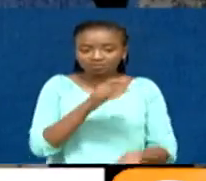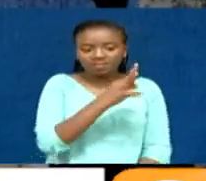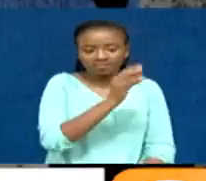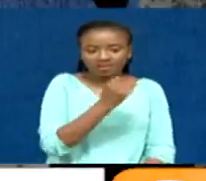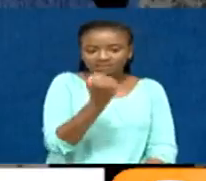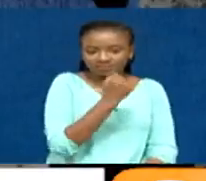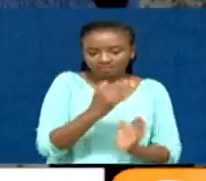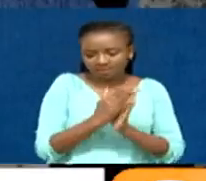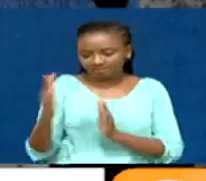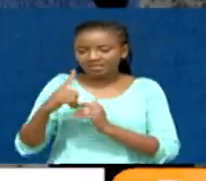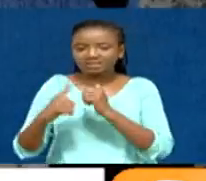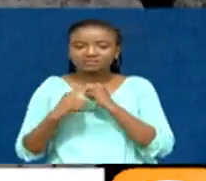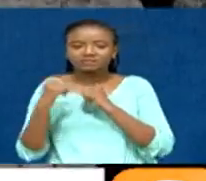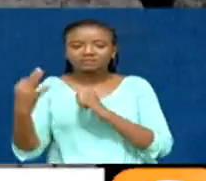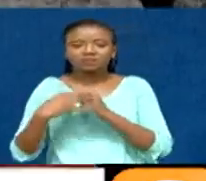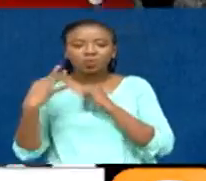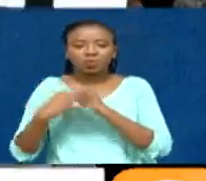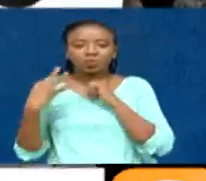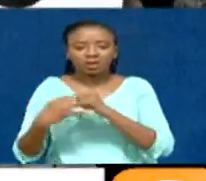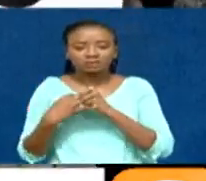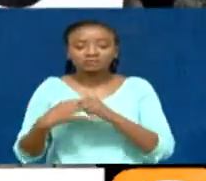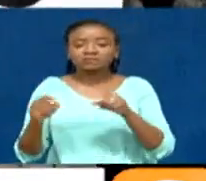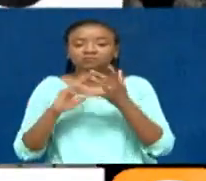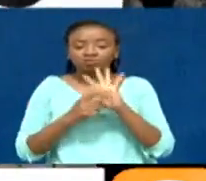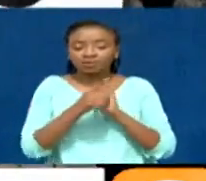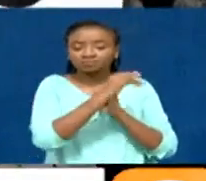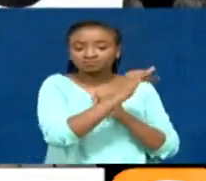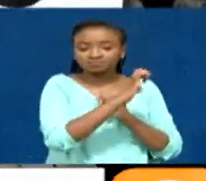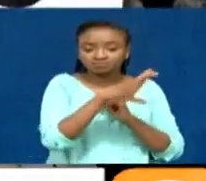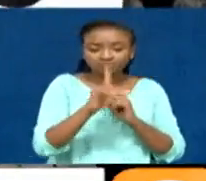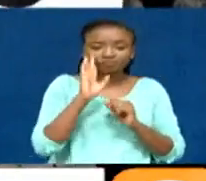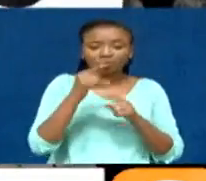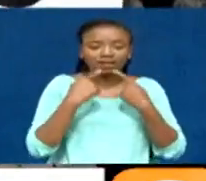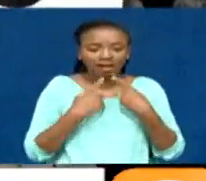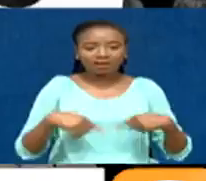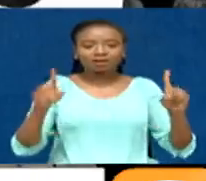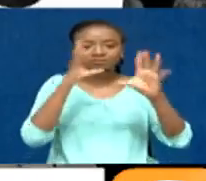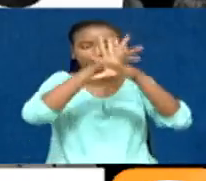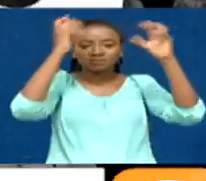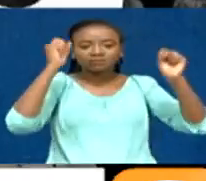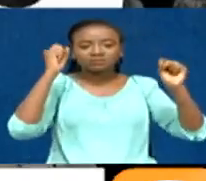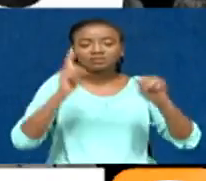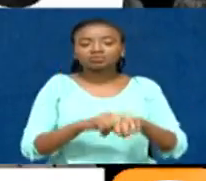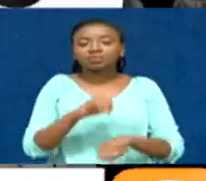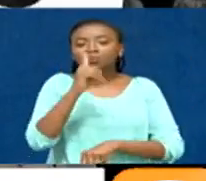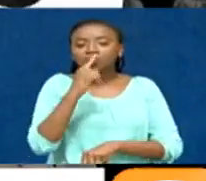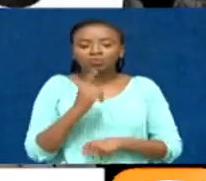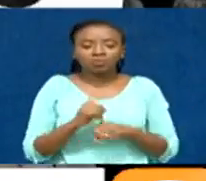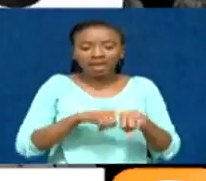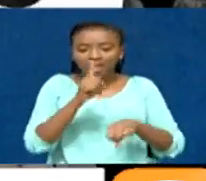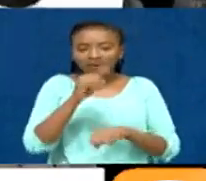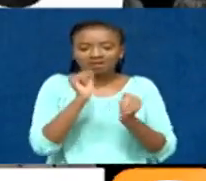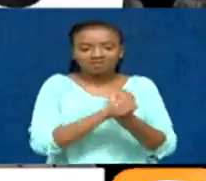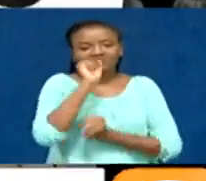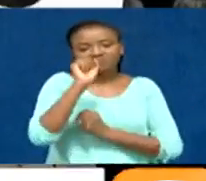30th of May and 6th of August. The Commission is expected to declare the presidential election results by the 15th of August. By